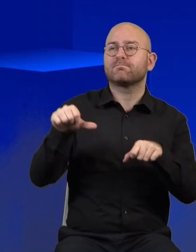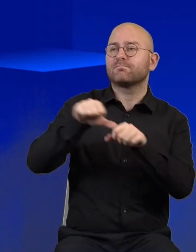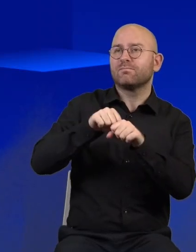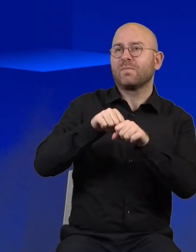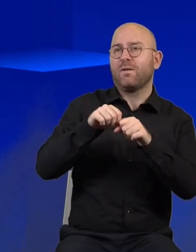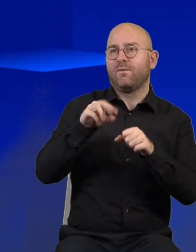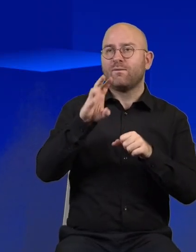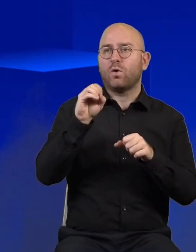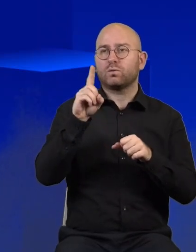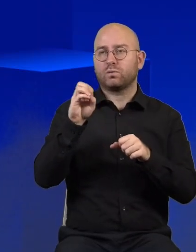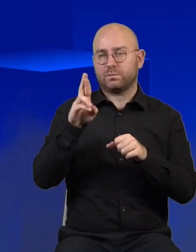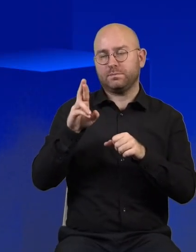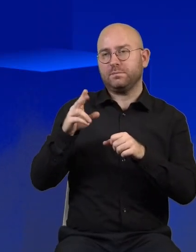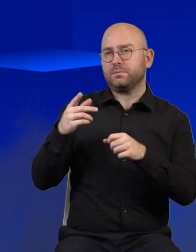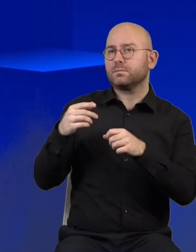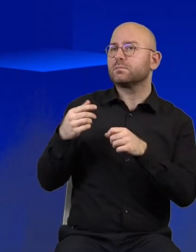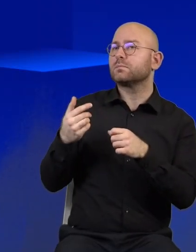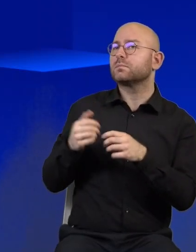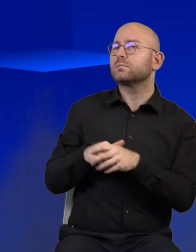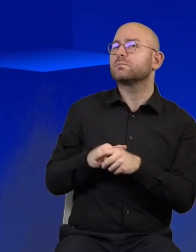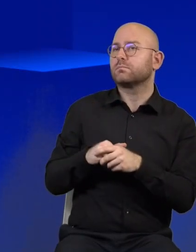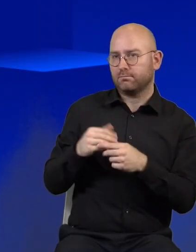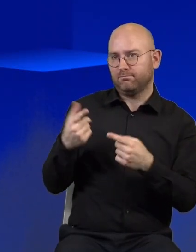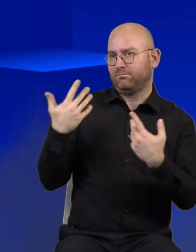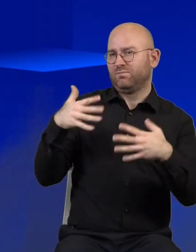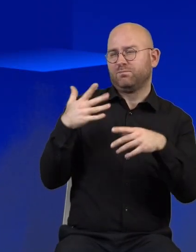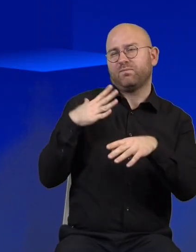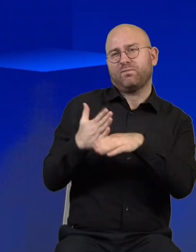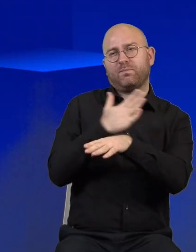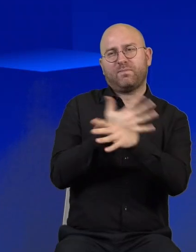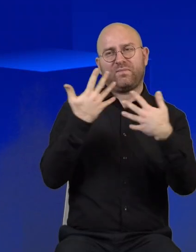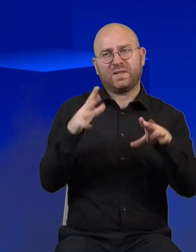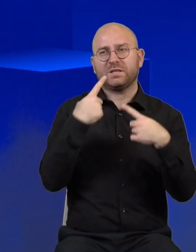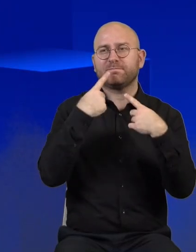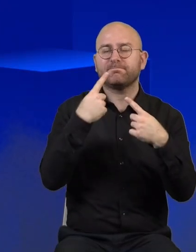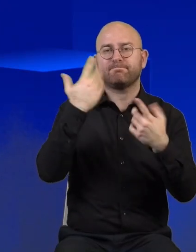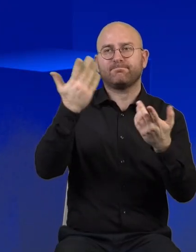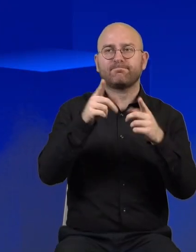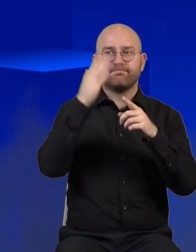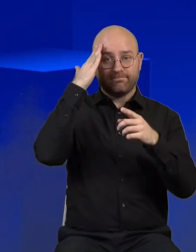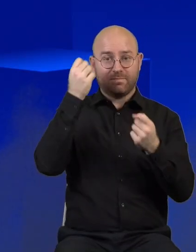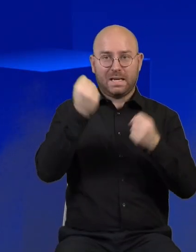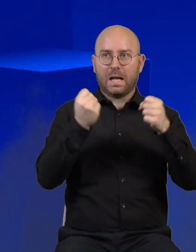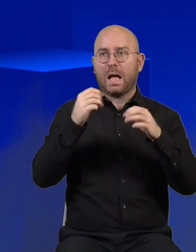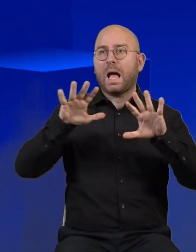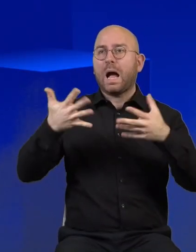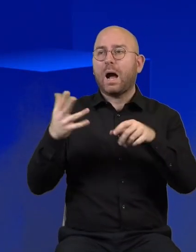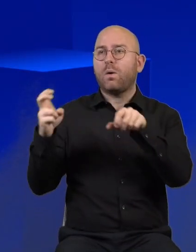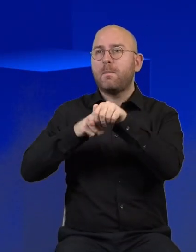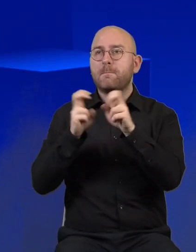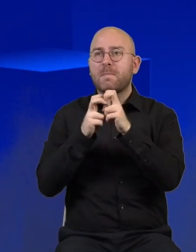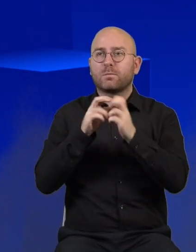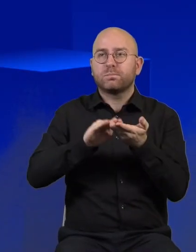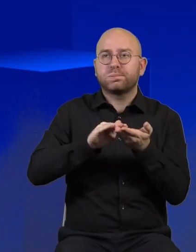small parts of the EU, so it is even worse than electric charging points. So